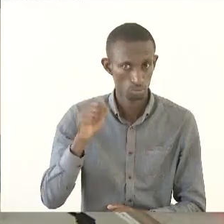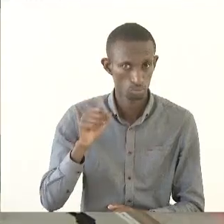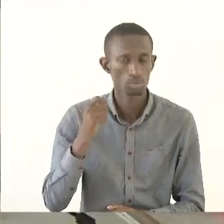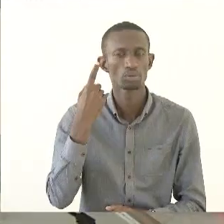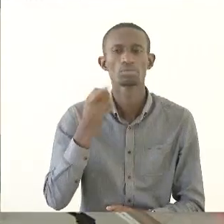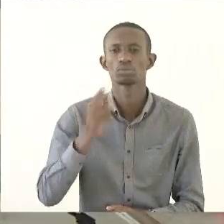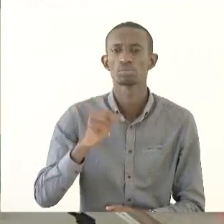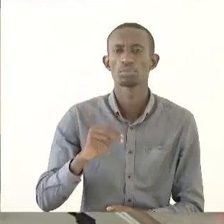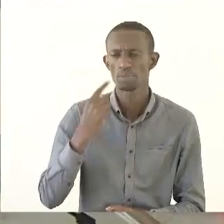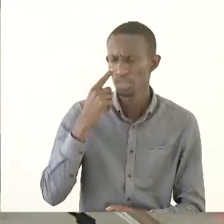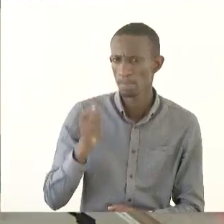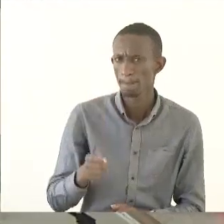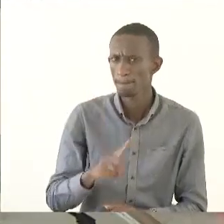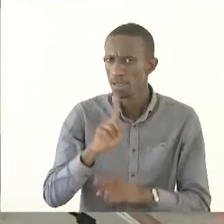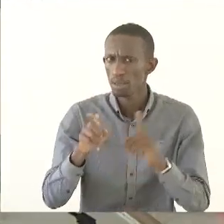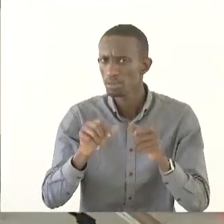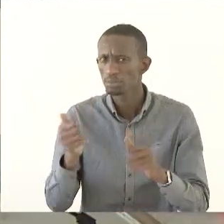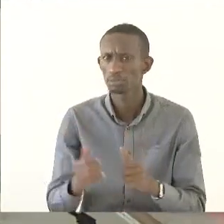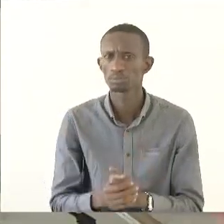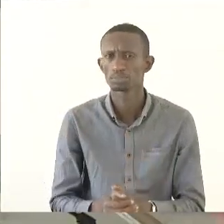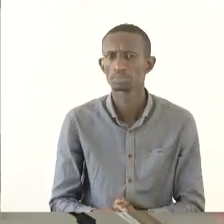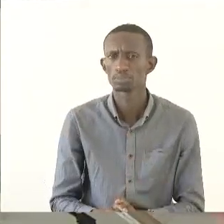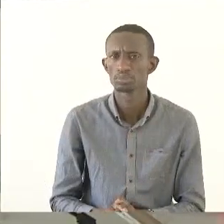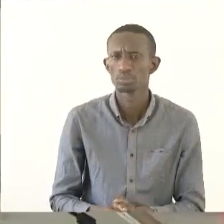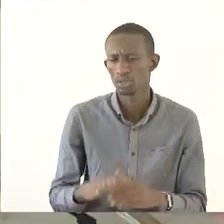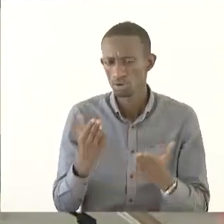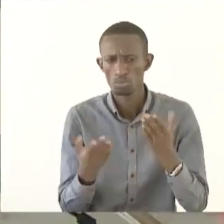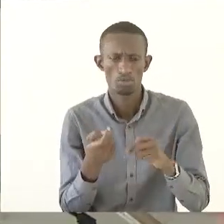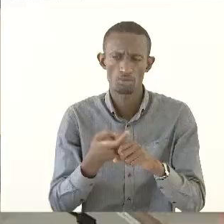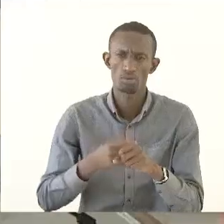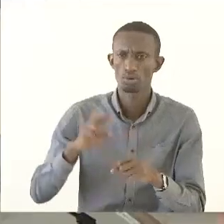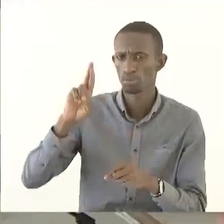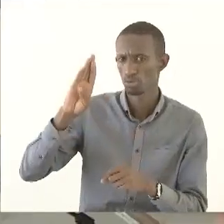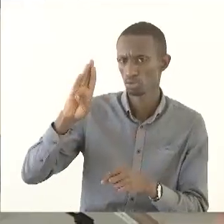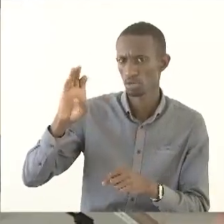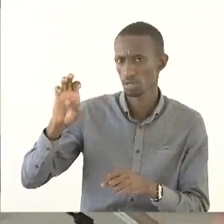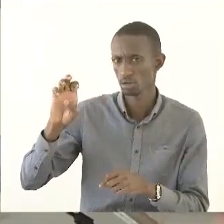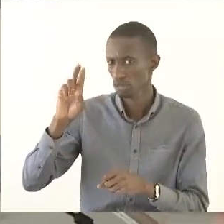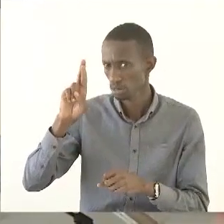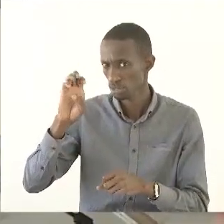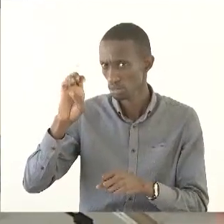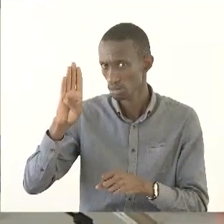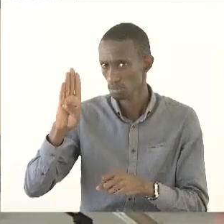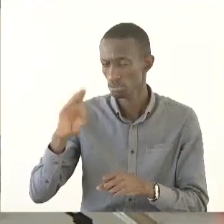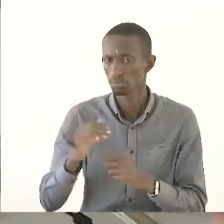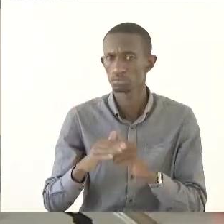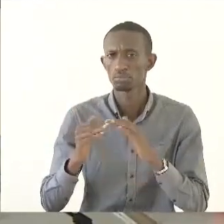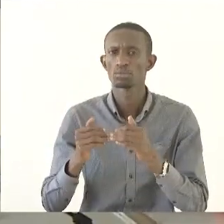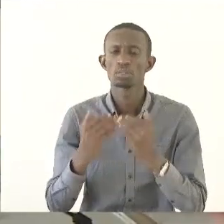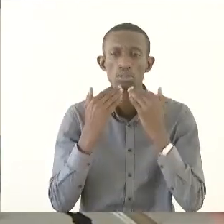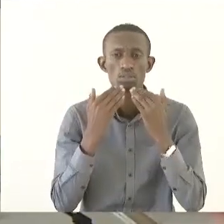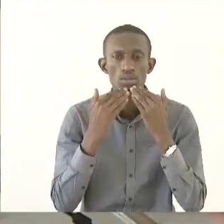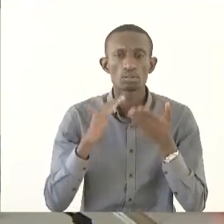other questions. E-learning platform for REB, find there some books, and even some questions. Thank you so much